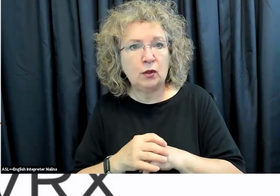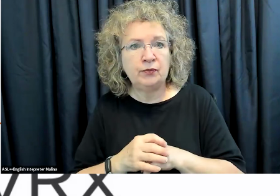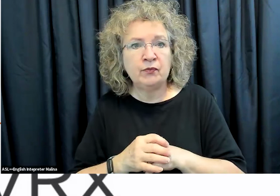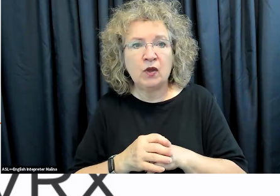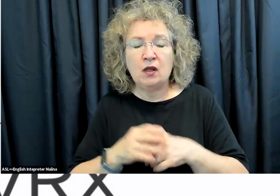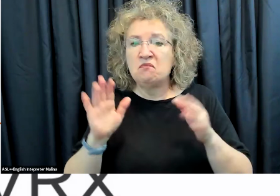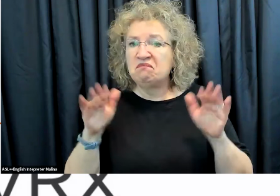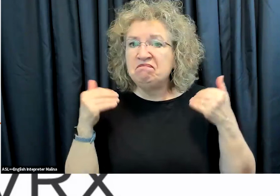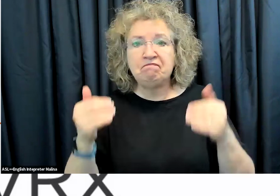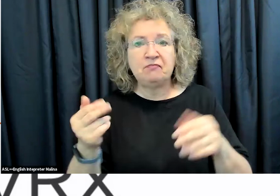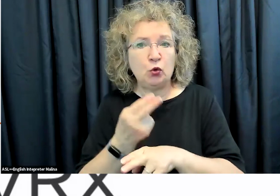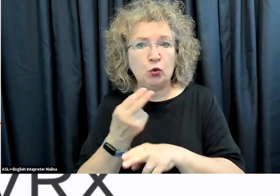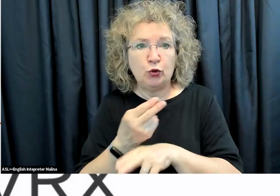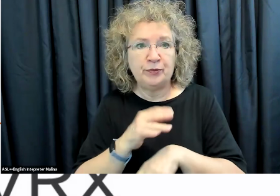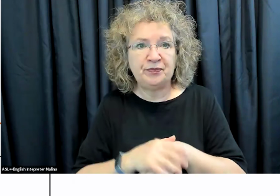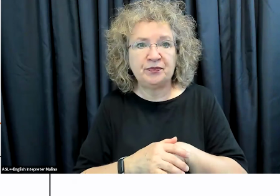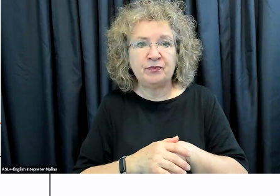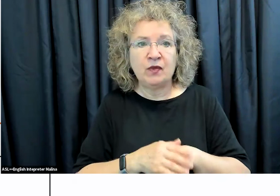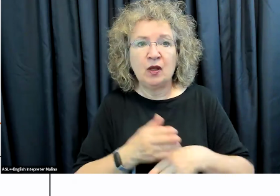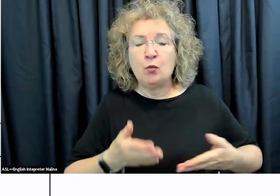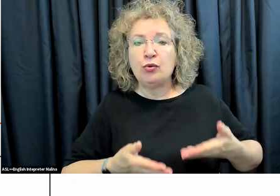savings. Next slide.